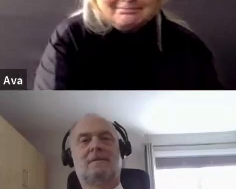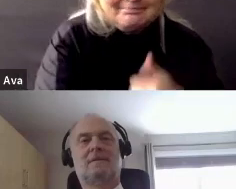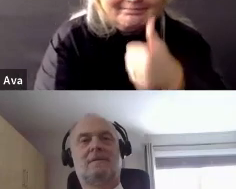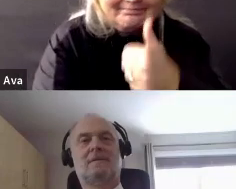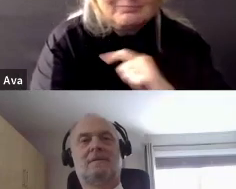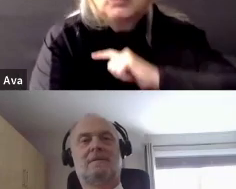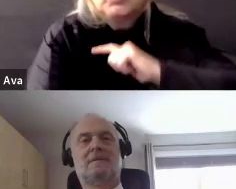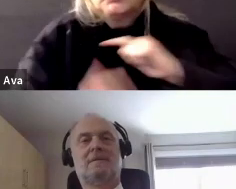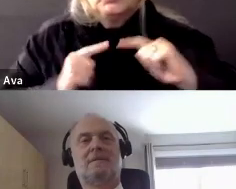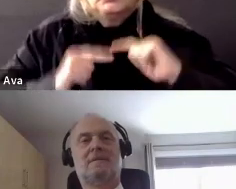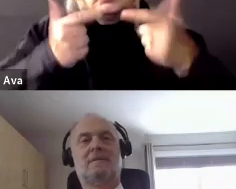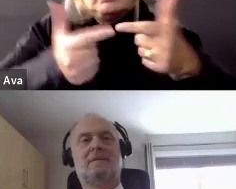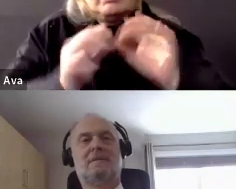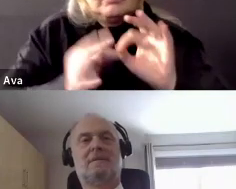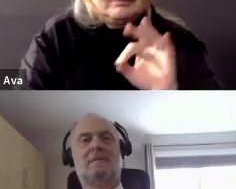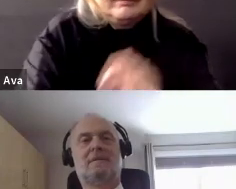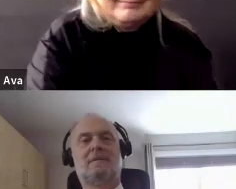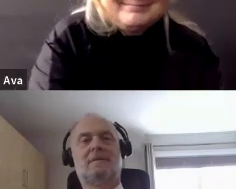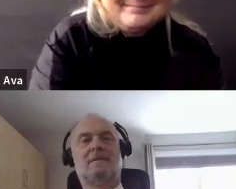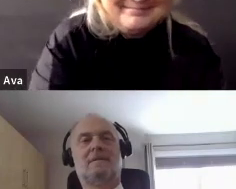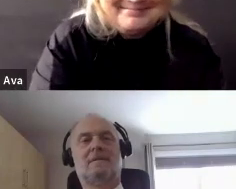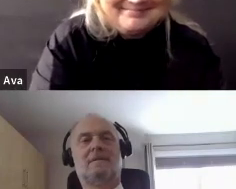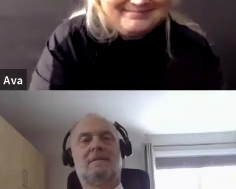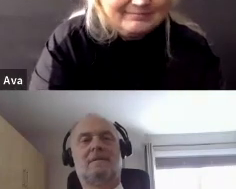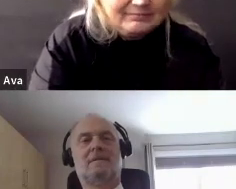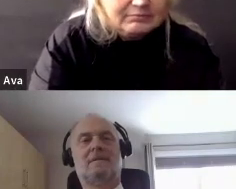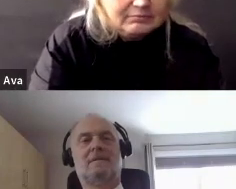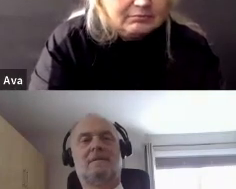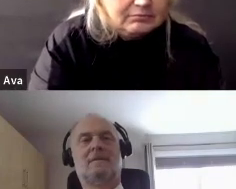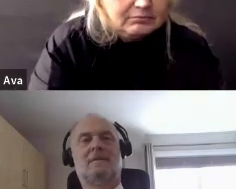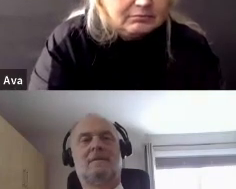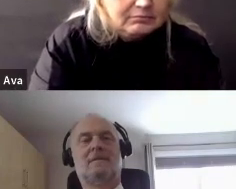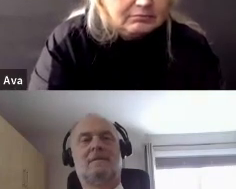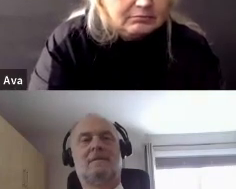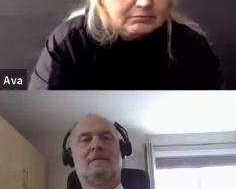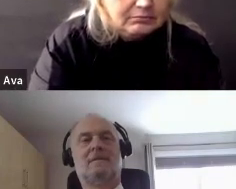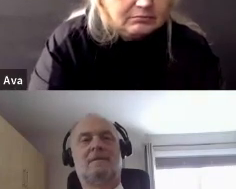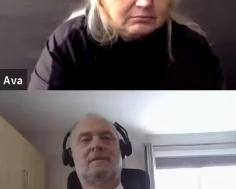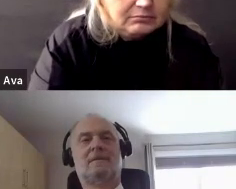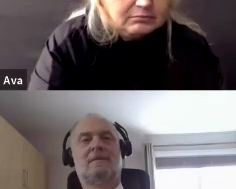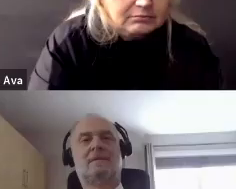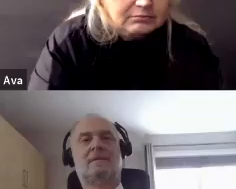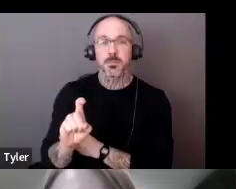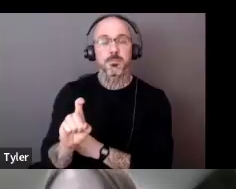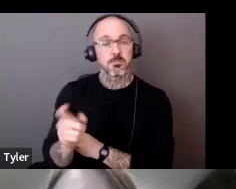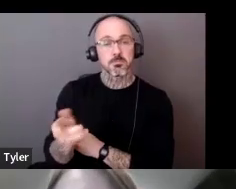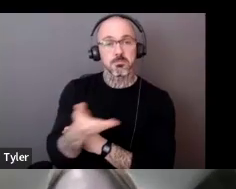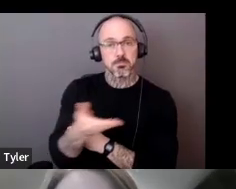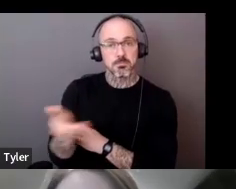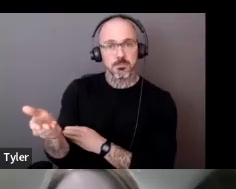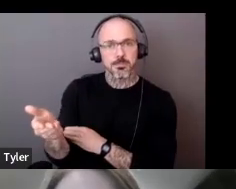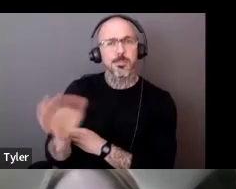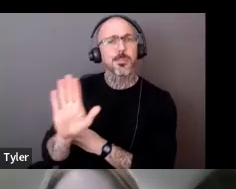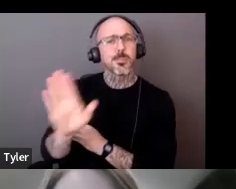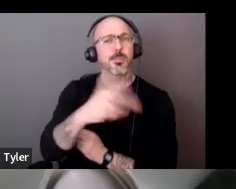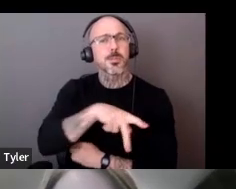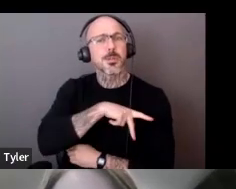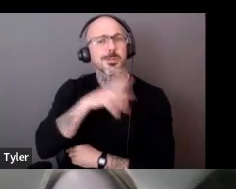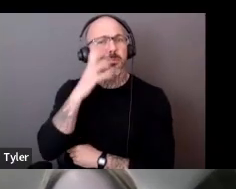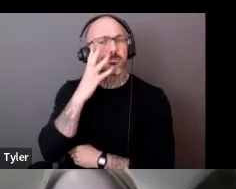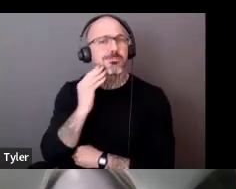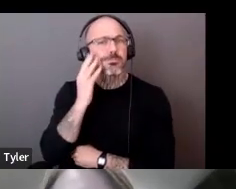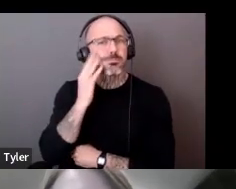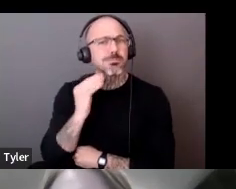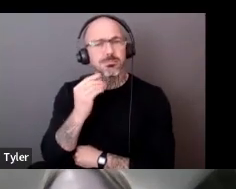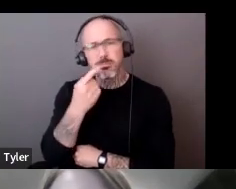Thank you. Thank you, everyone. Okay. This next question asks our panelists to share from their personal